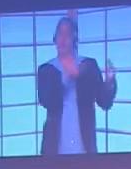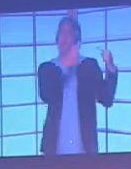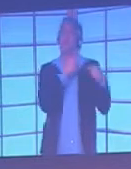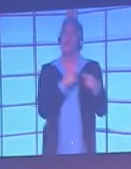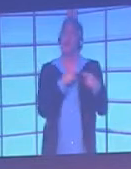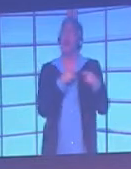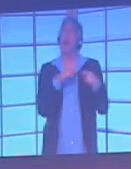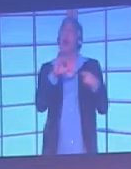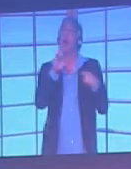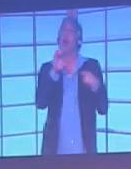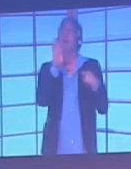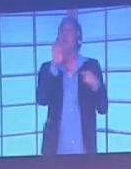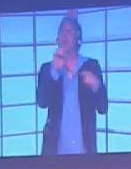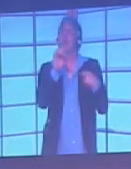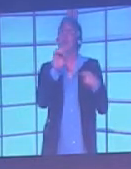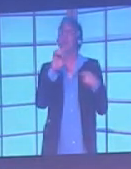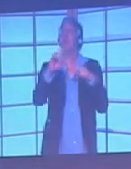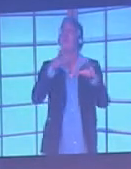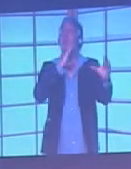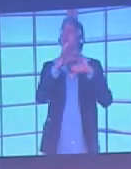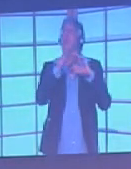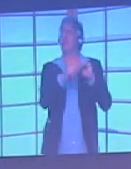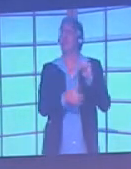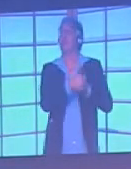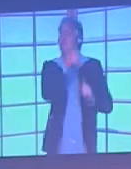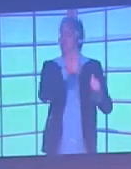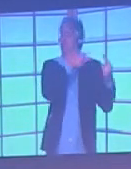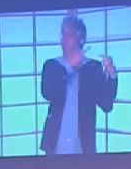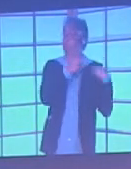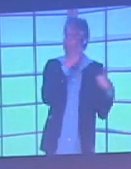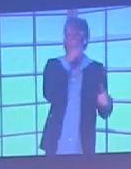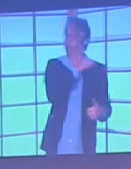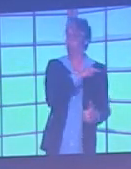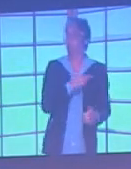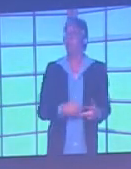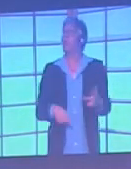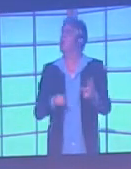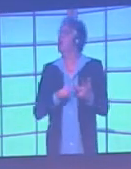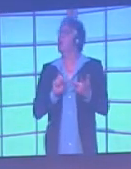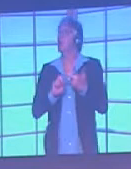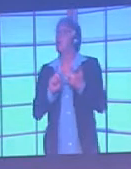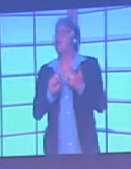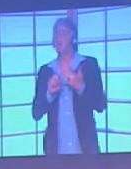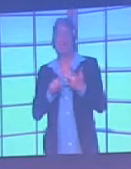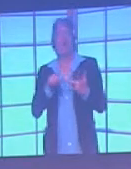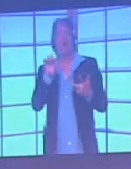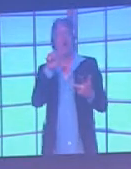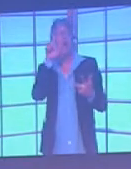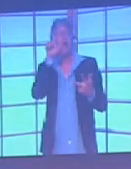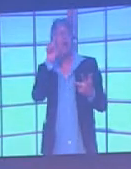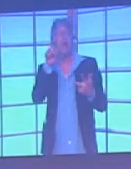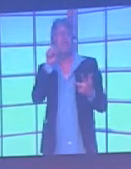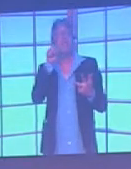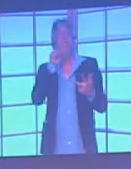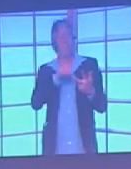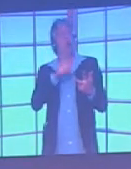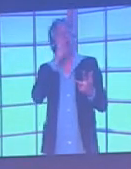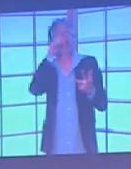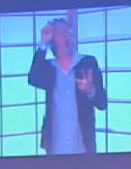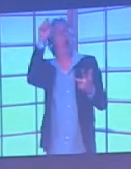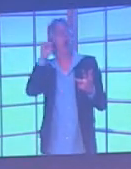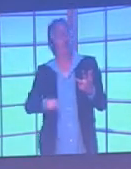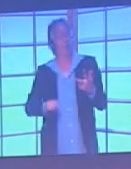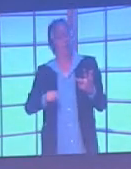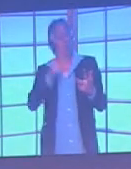at CAFE. And I'd also like to invite on stage Alex Ostapa, who is the Project Coordinator in Ukraine for